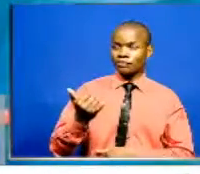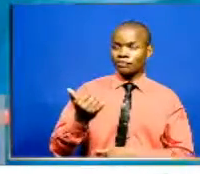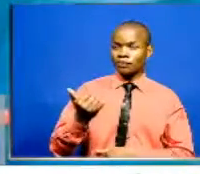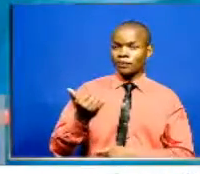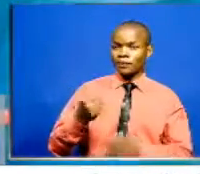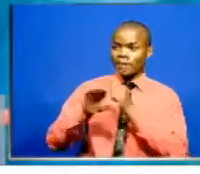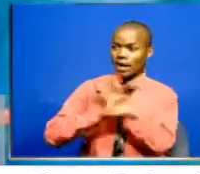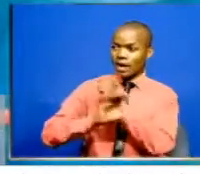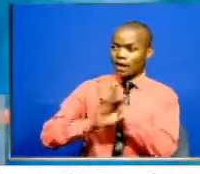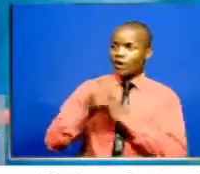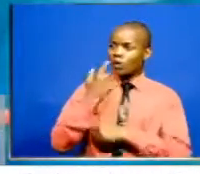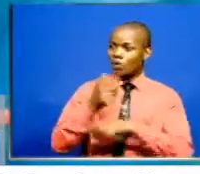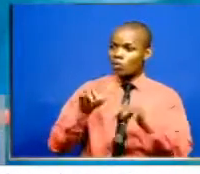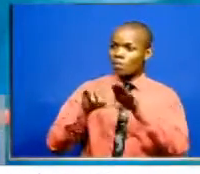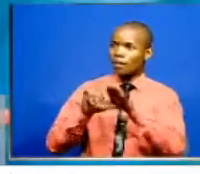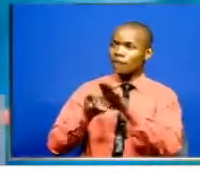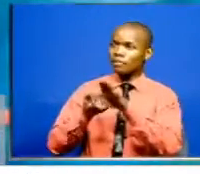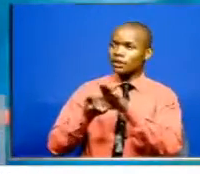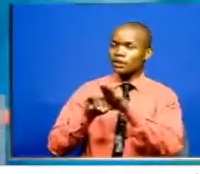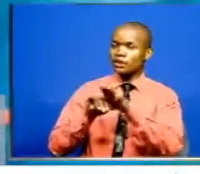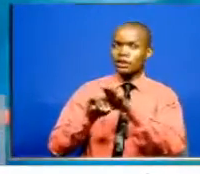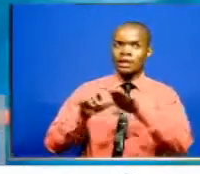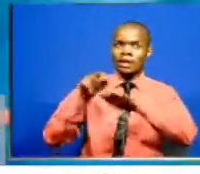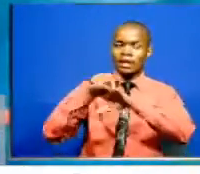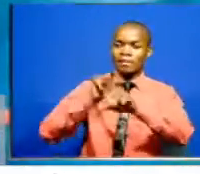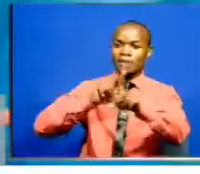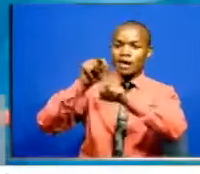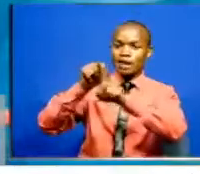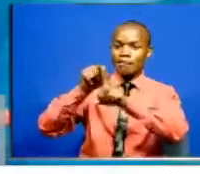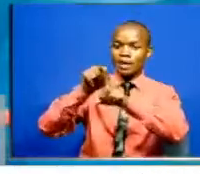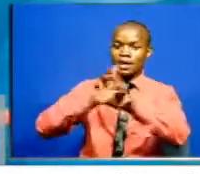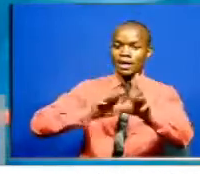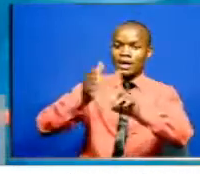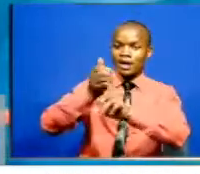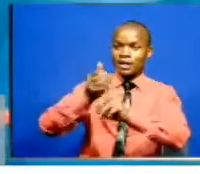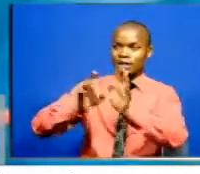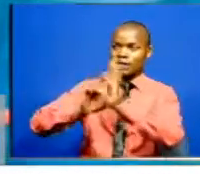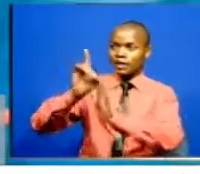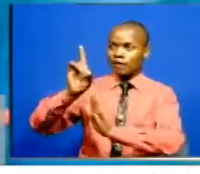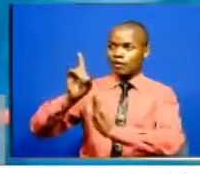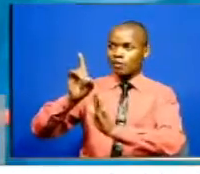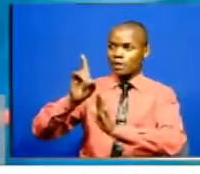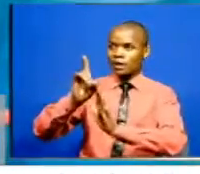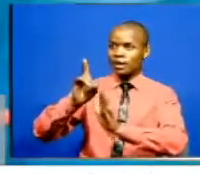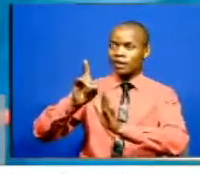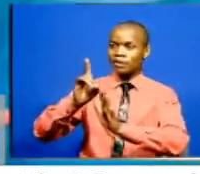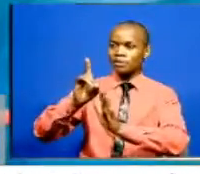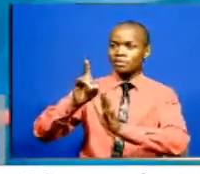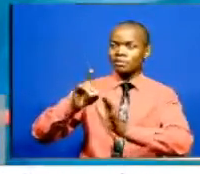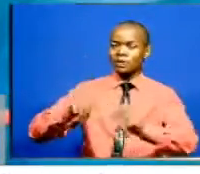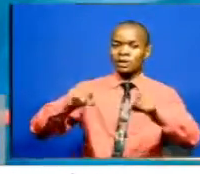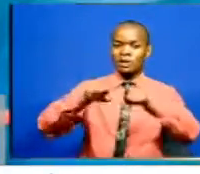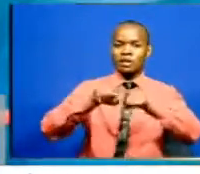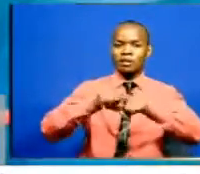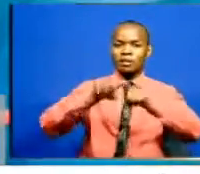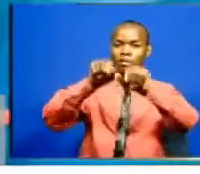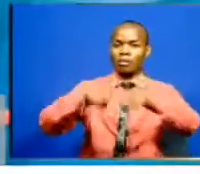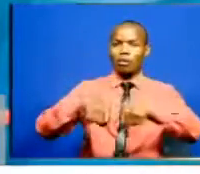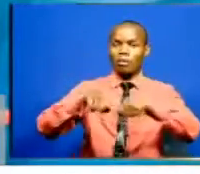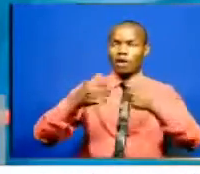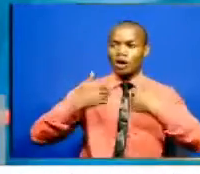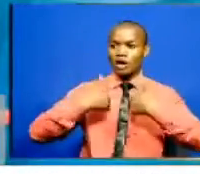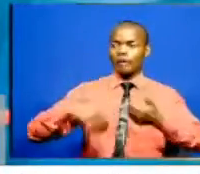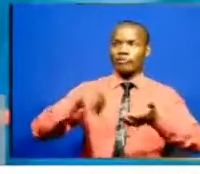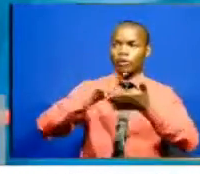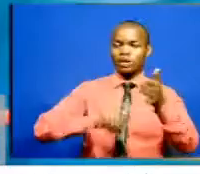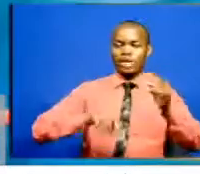really kind of moving toward achieving the sustainable development goal, they are also kind of implementing the